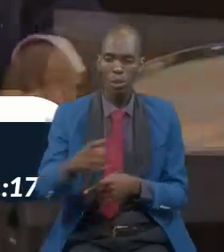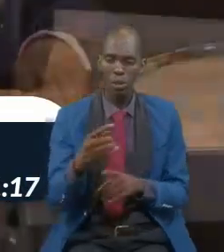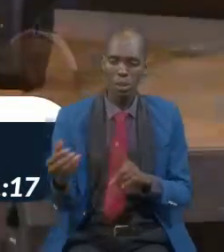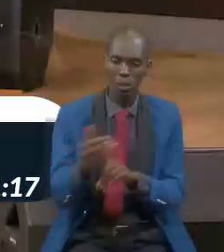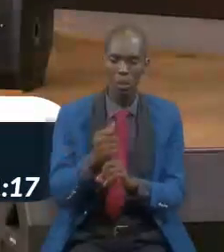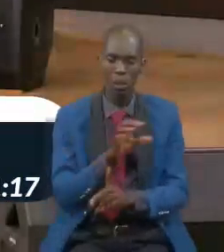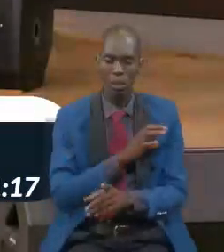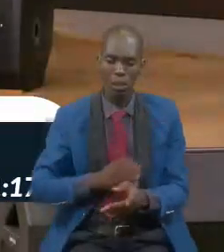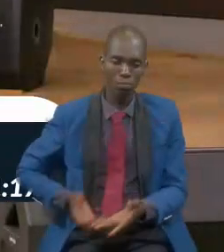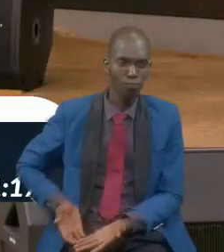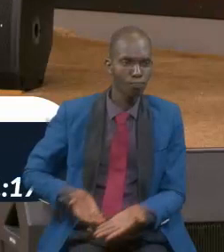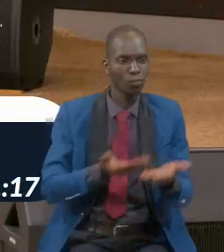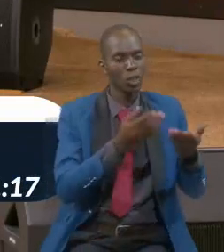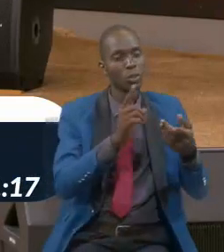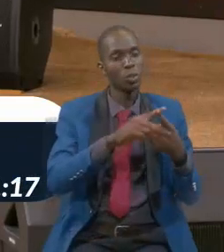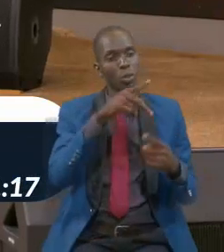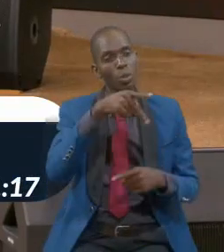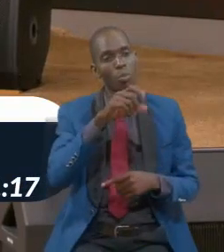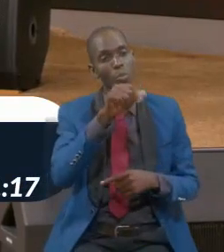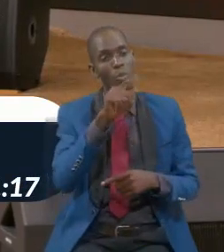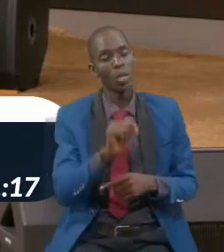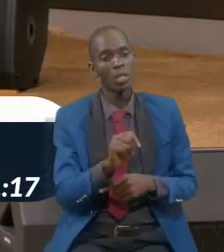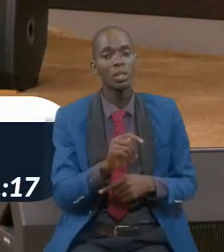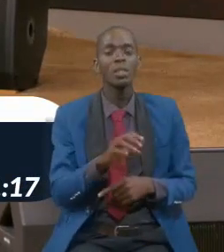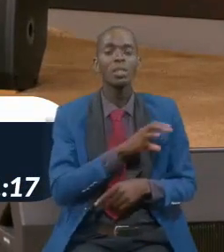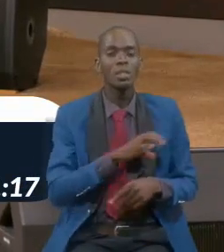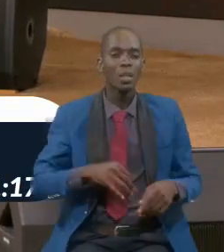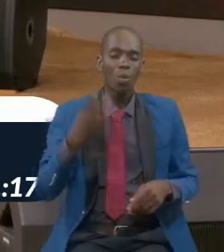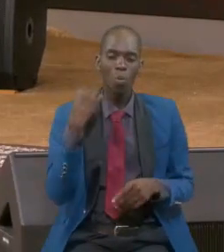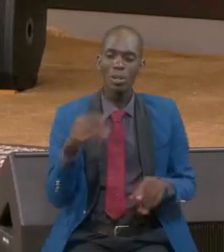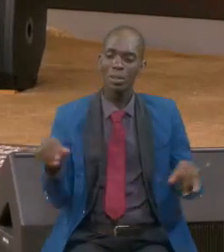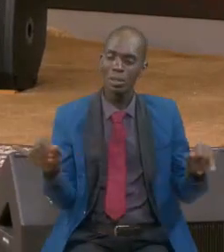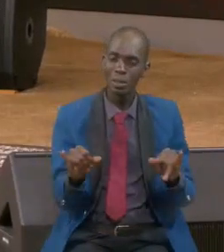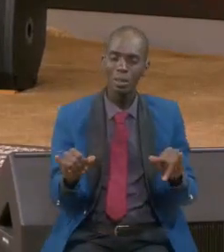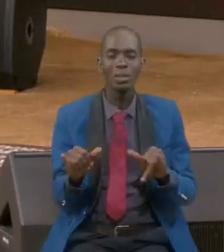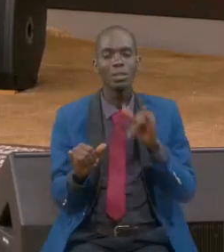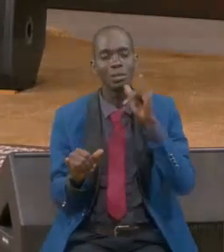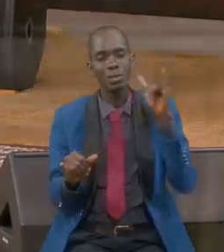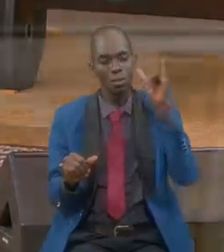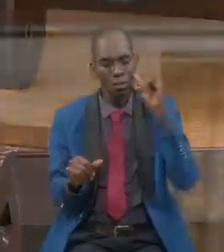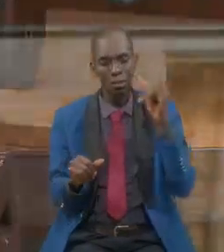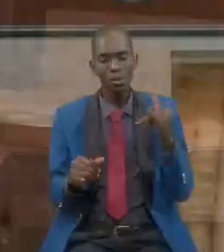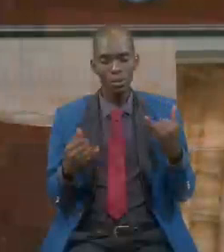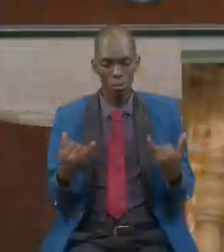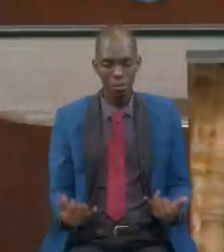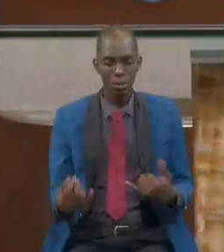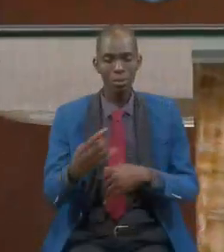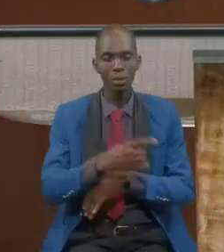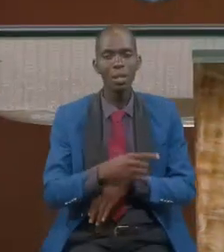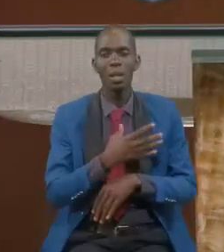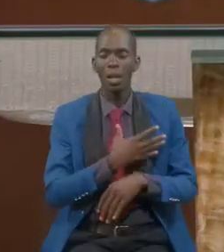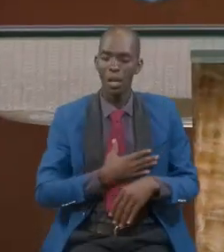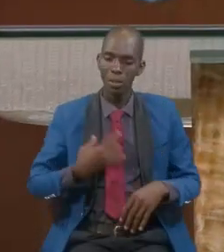same as he was yesterday so he is today and Peter th took out the